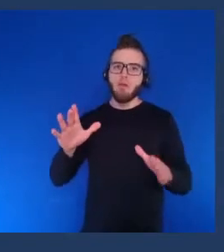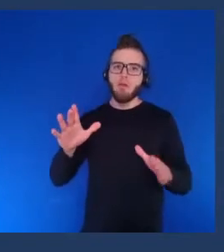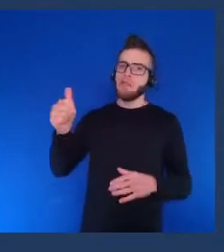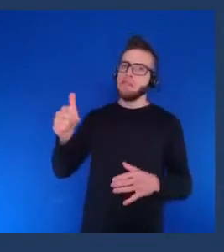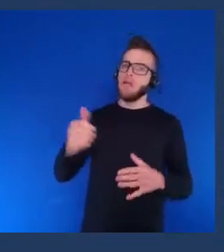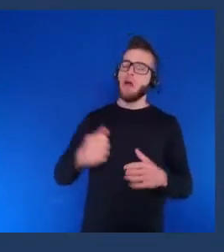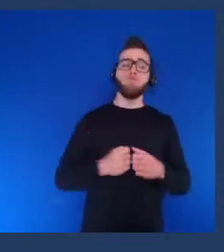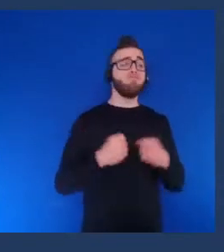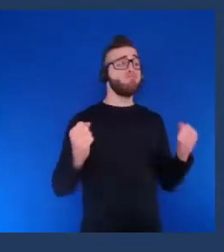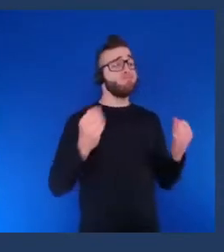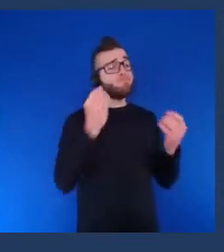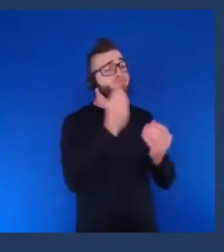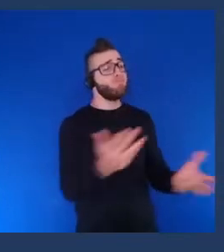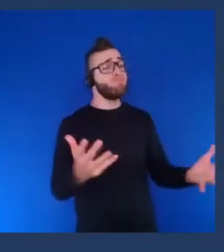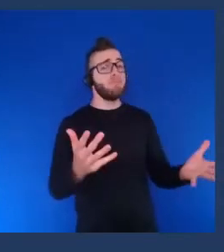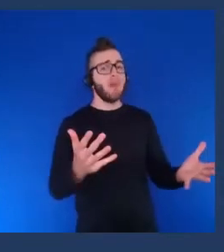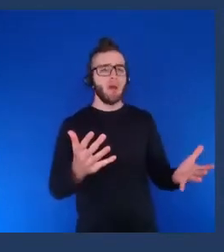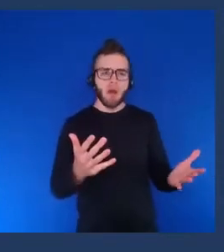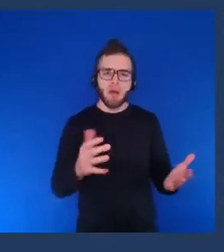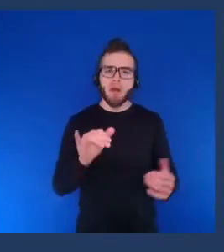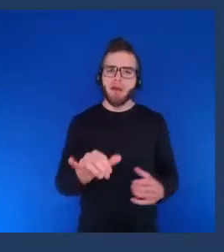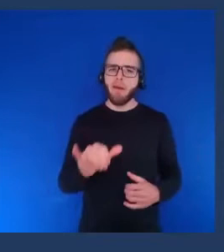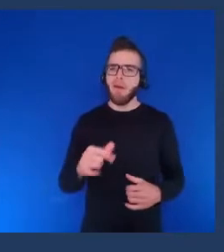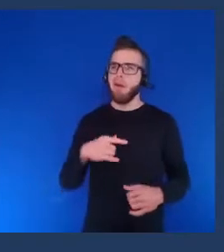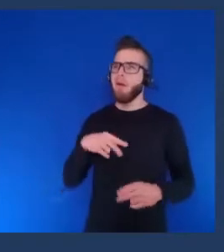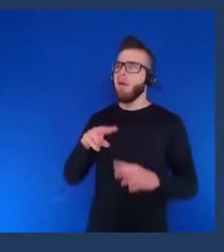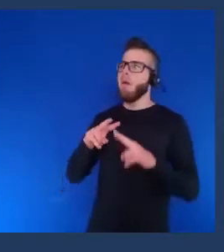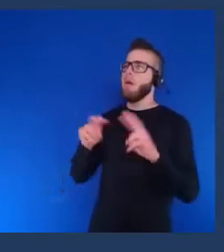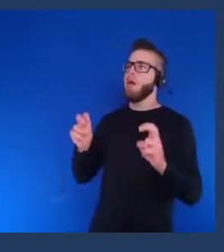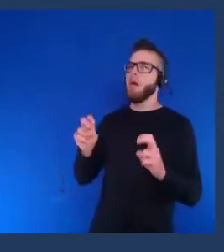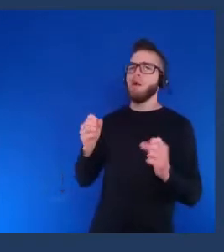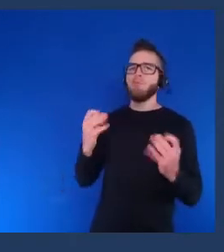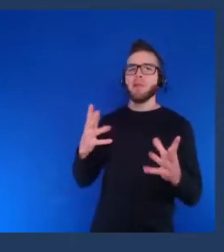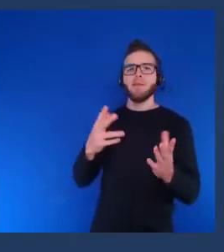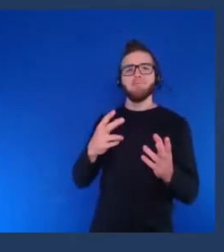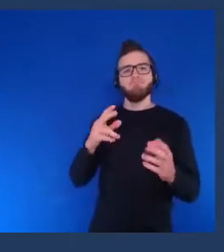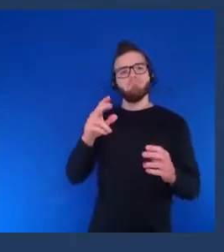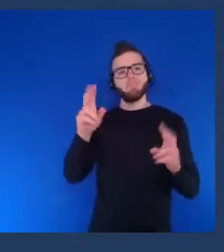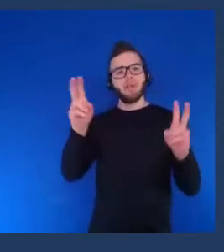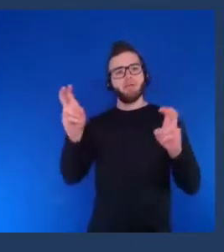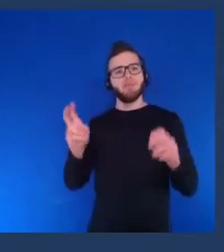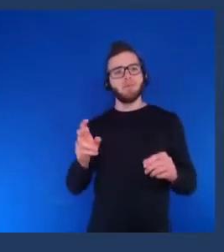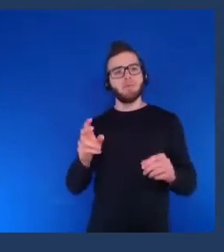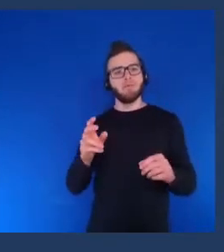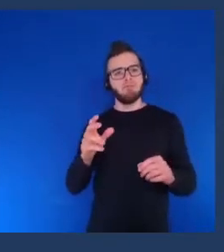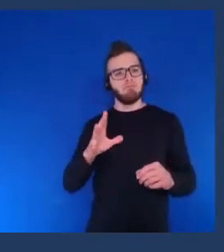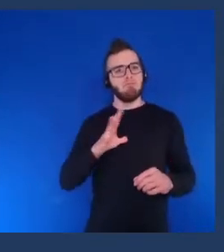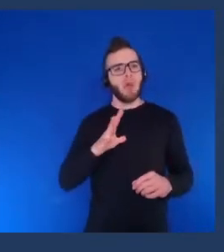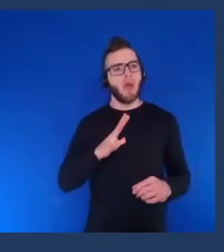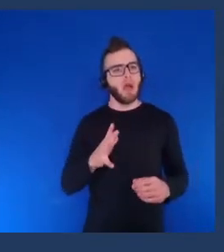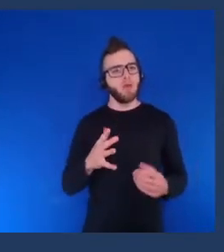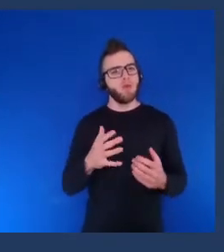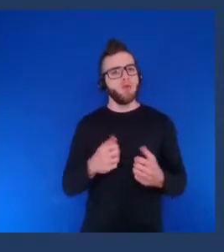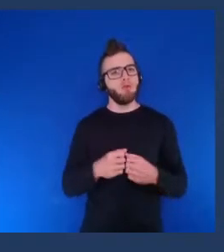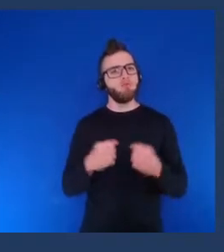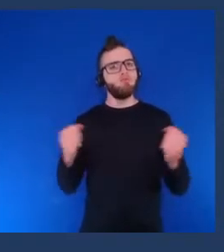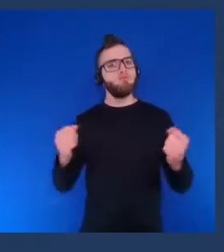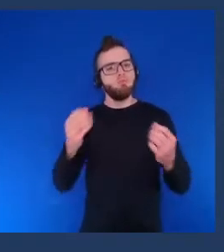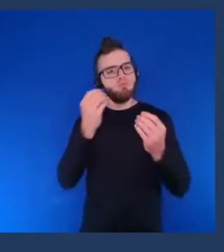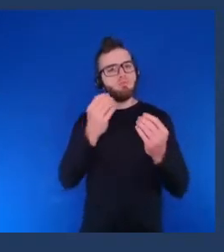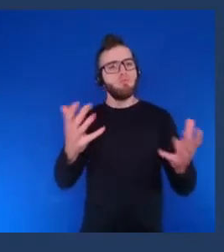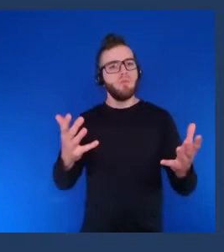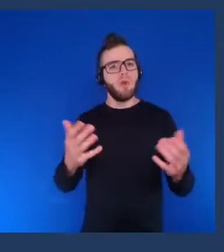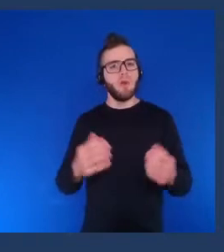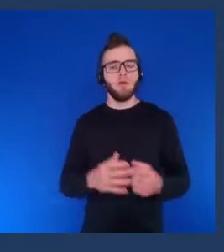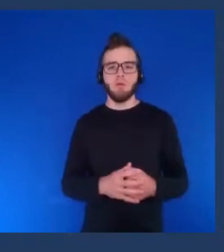it really is okay to not be okay. And if anything, it's not compartmentalized as something that's hindering